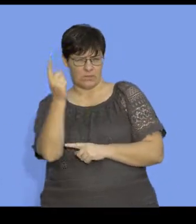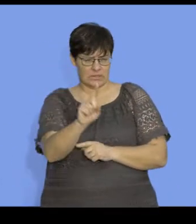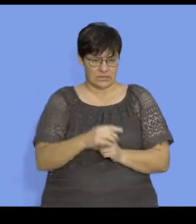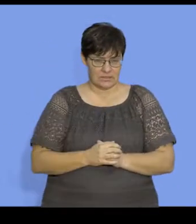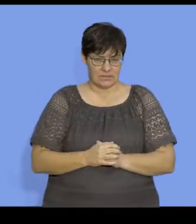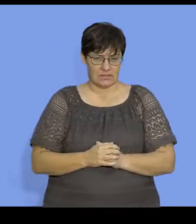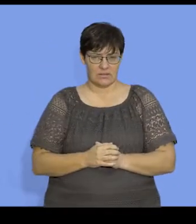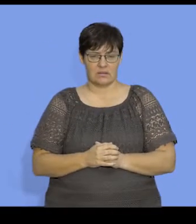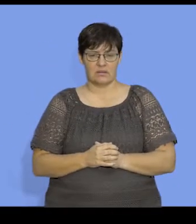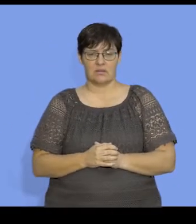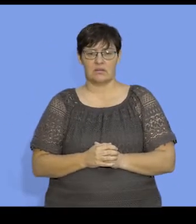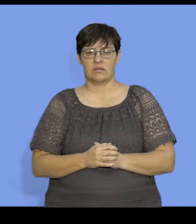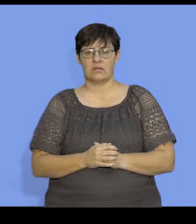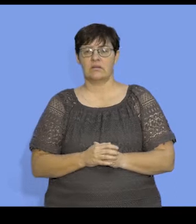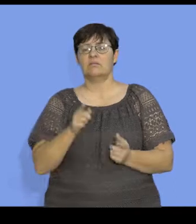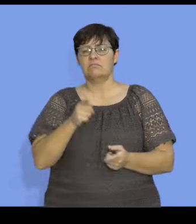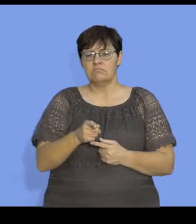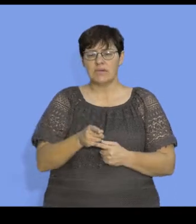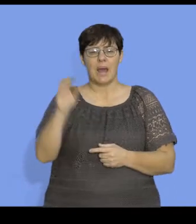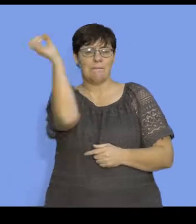is the percentage markup